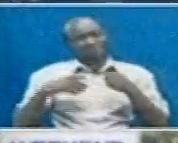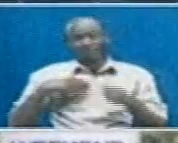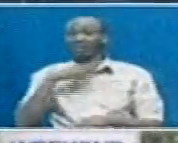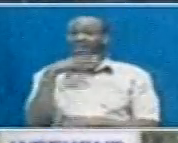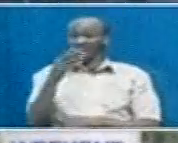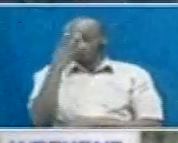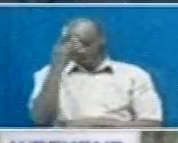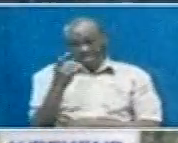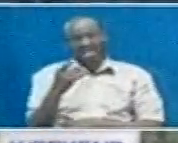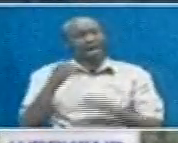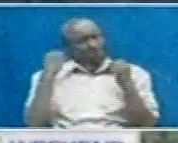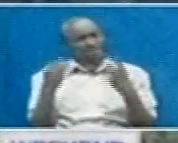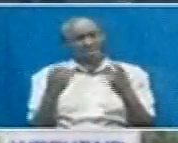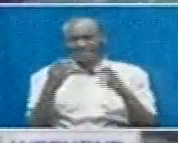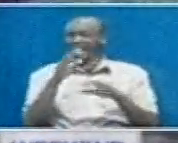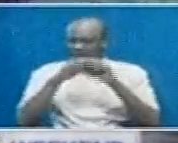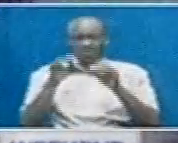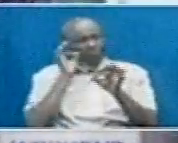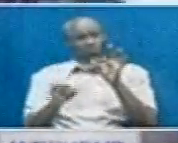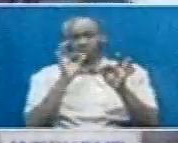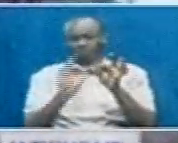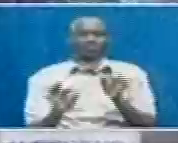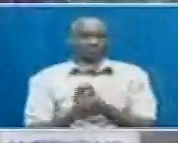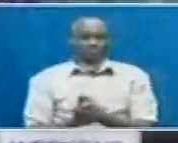and dozens of houses burnt down.